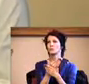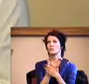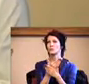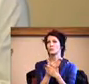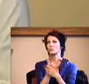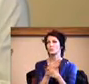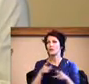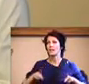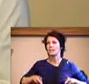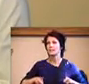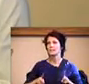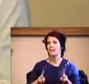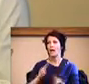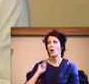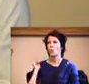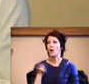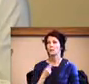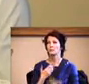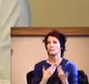for